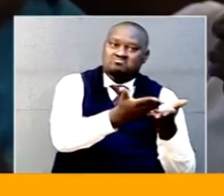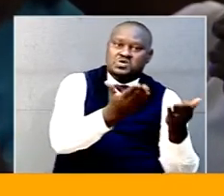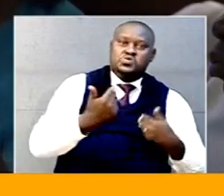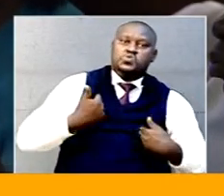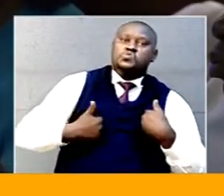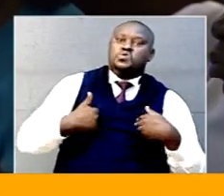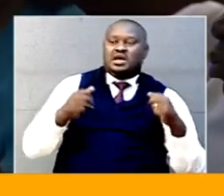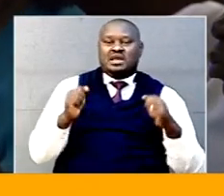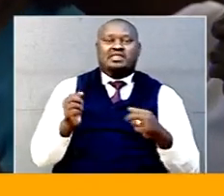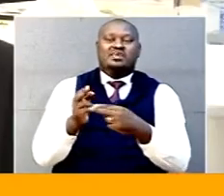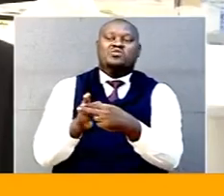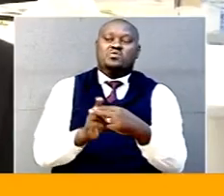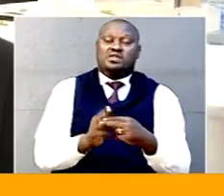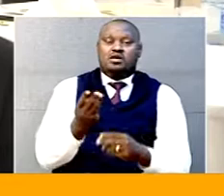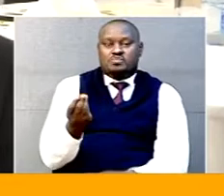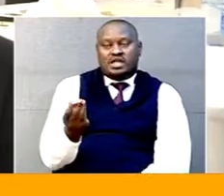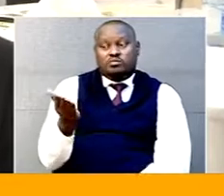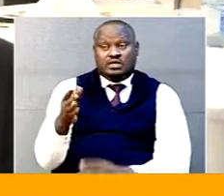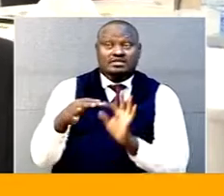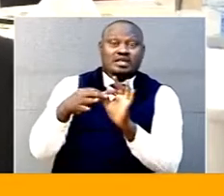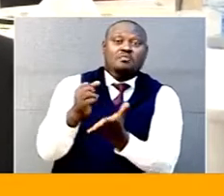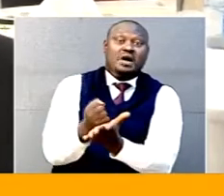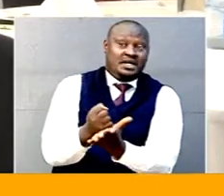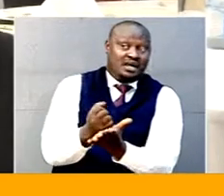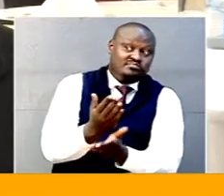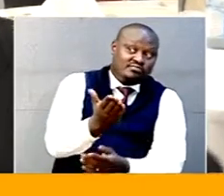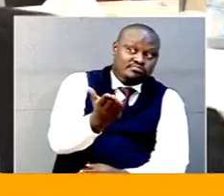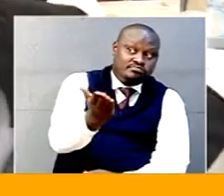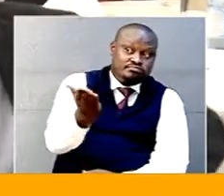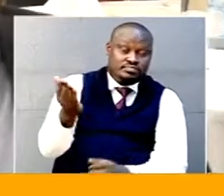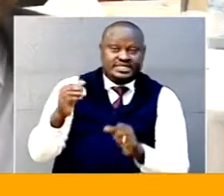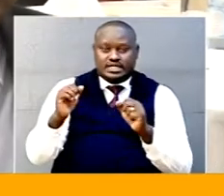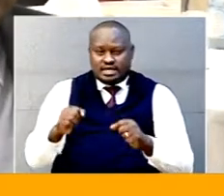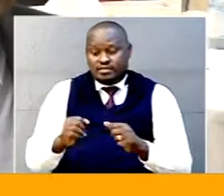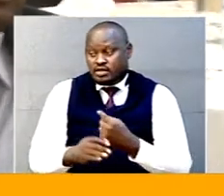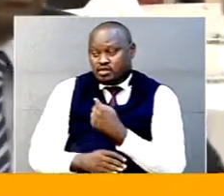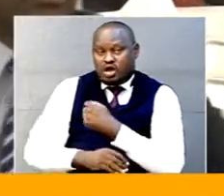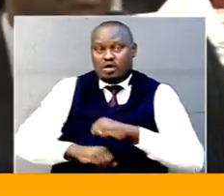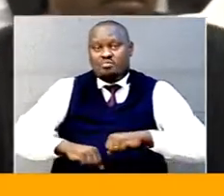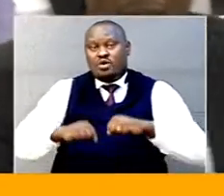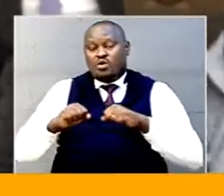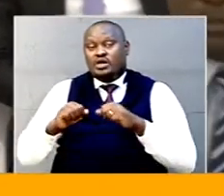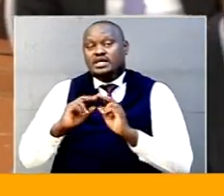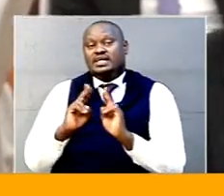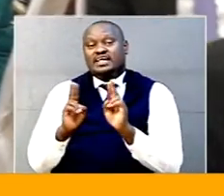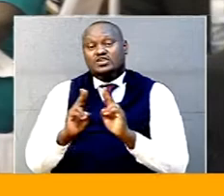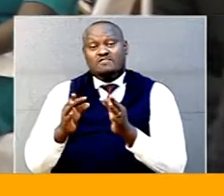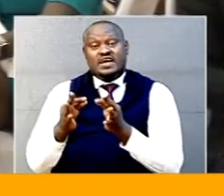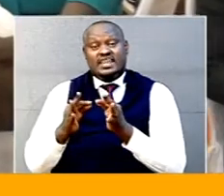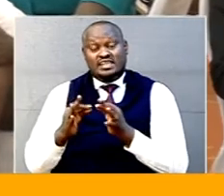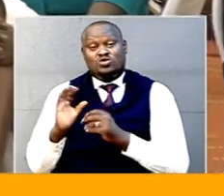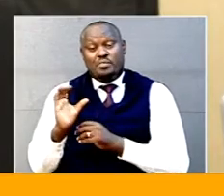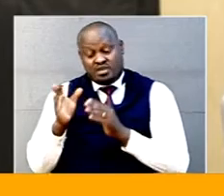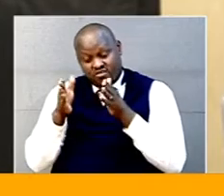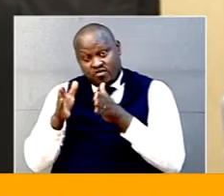access the PSW loan facility through commercial banks, says Umar Saidi, the International Finance Corporation's Director for